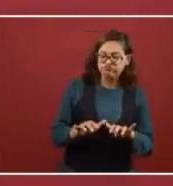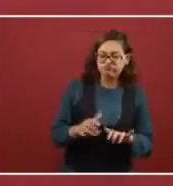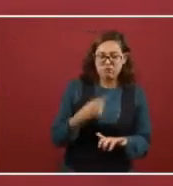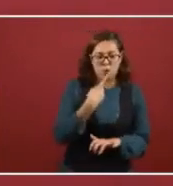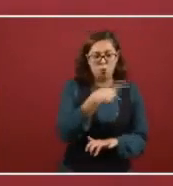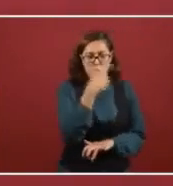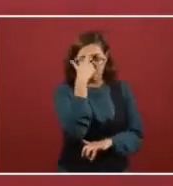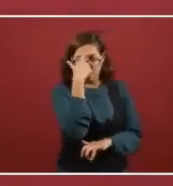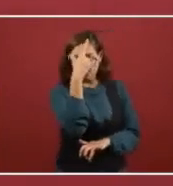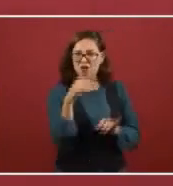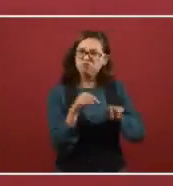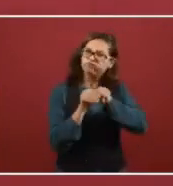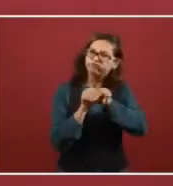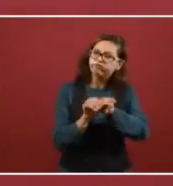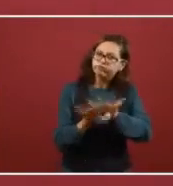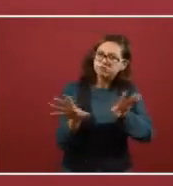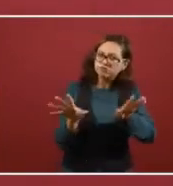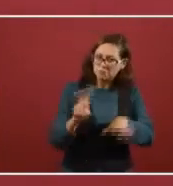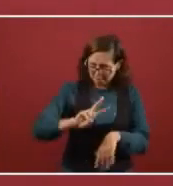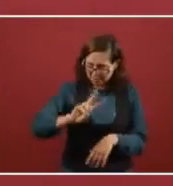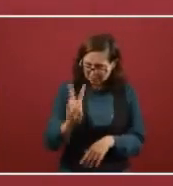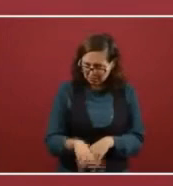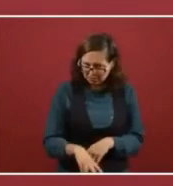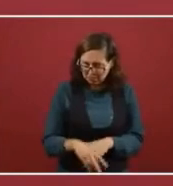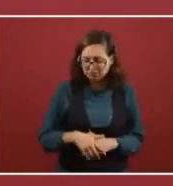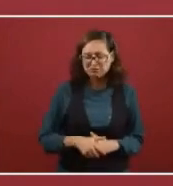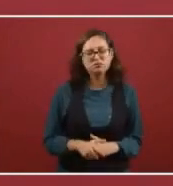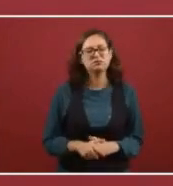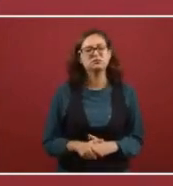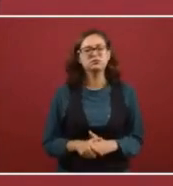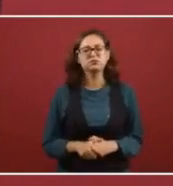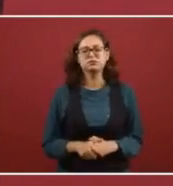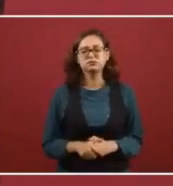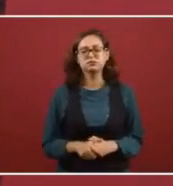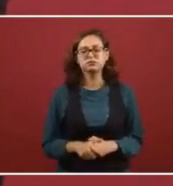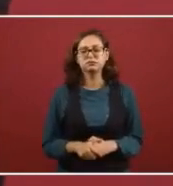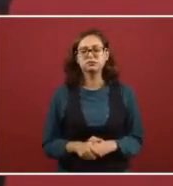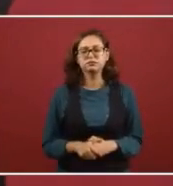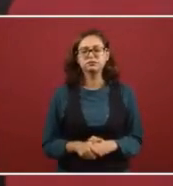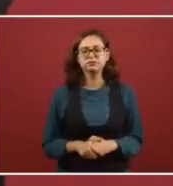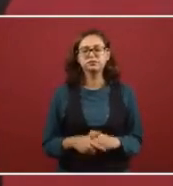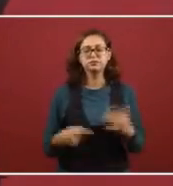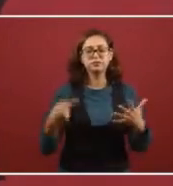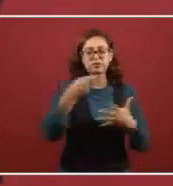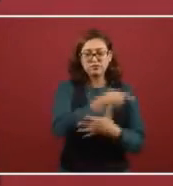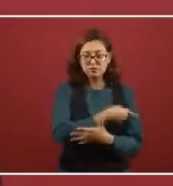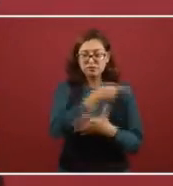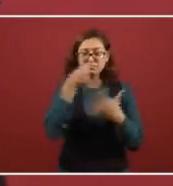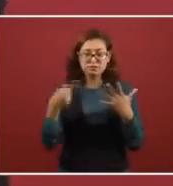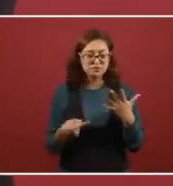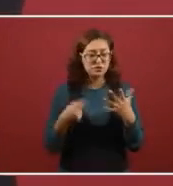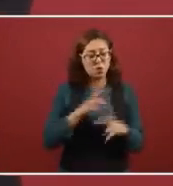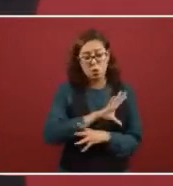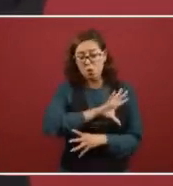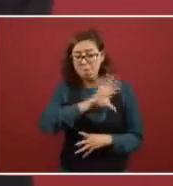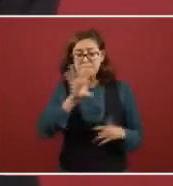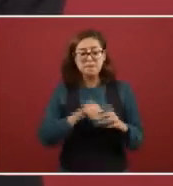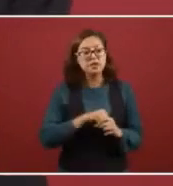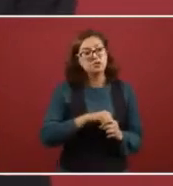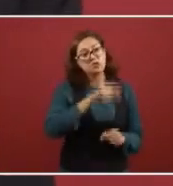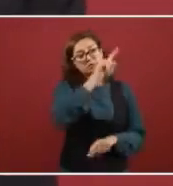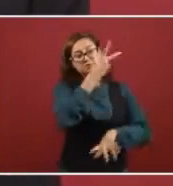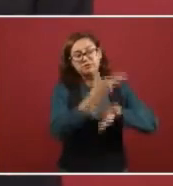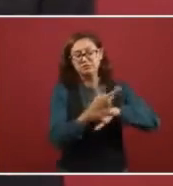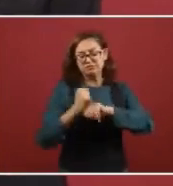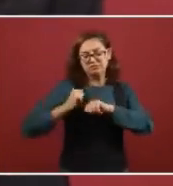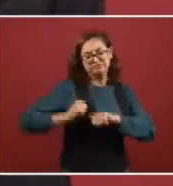definitely the manifesto he had was something he wrote or authored. And this we said to